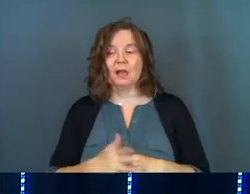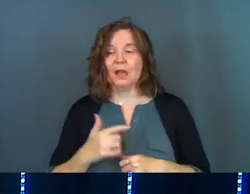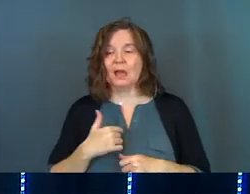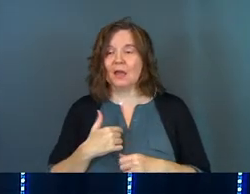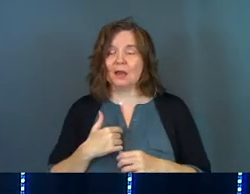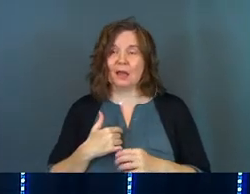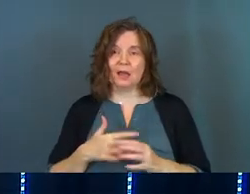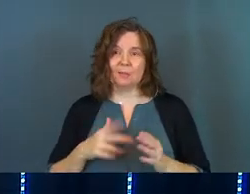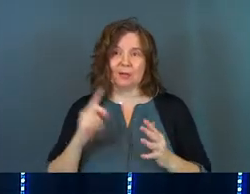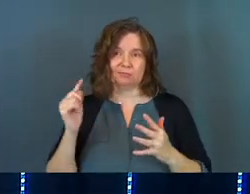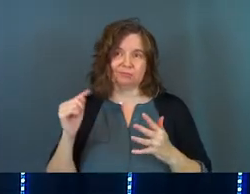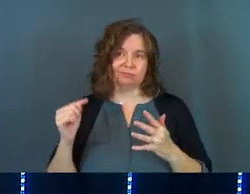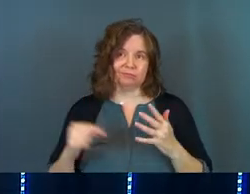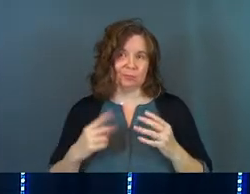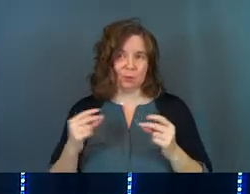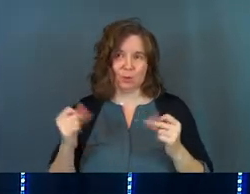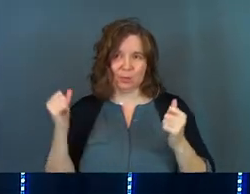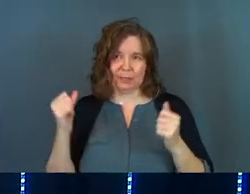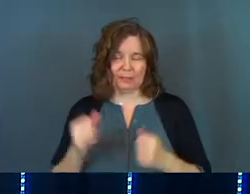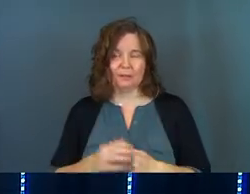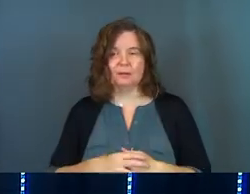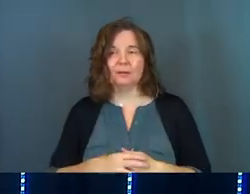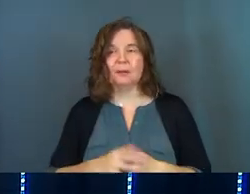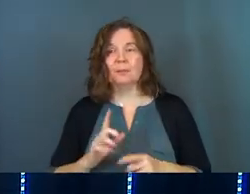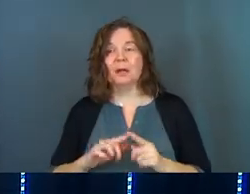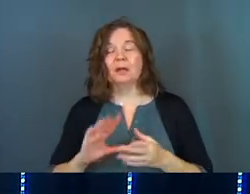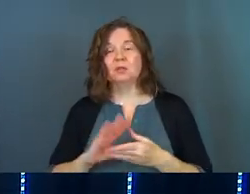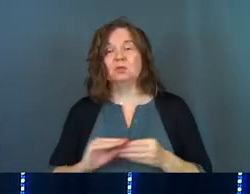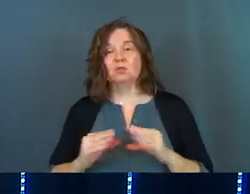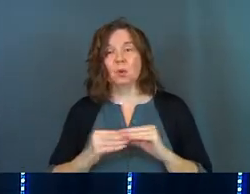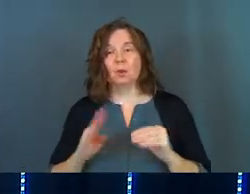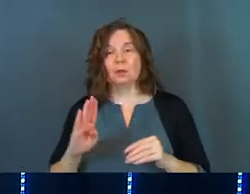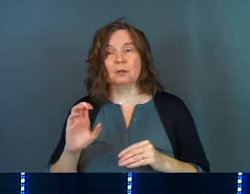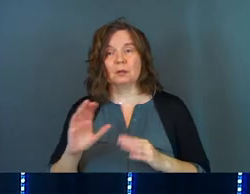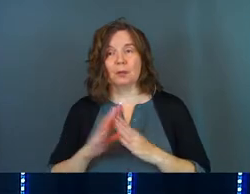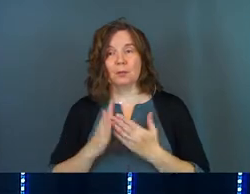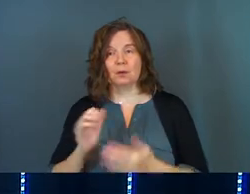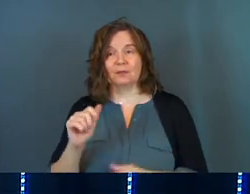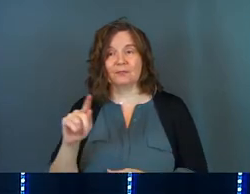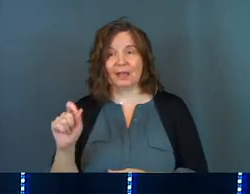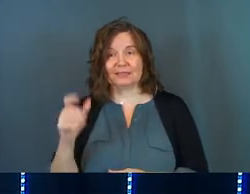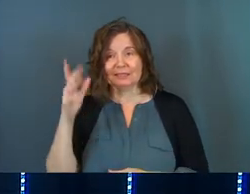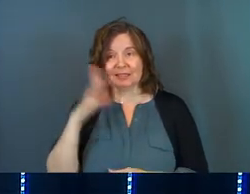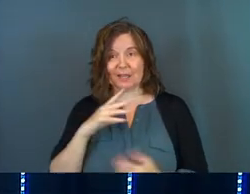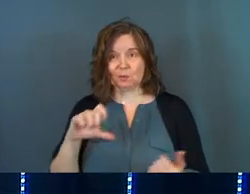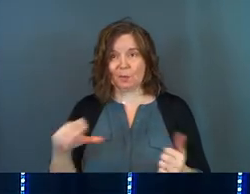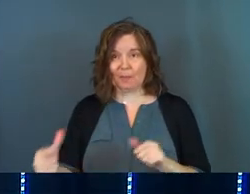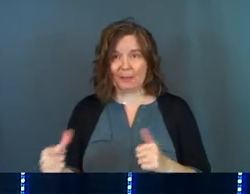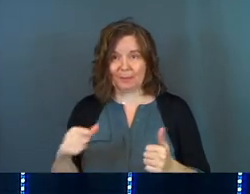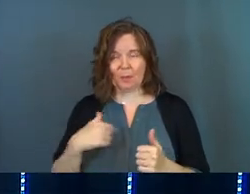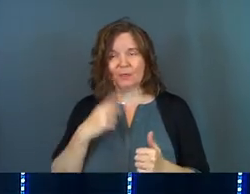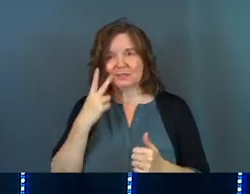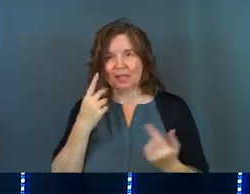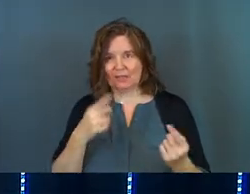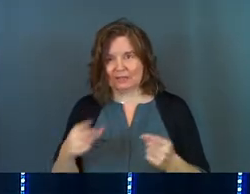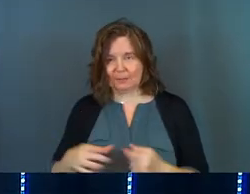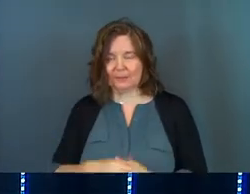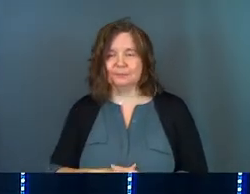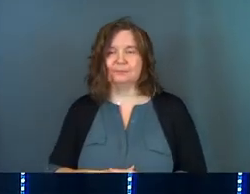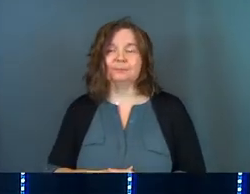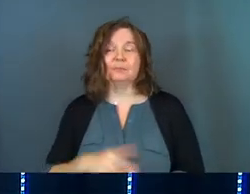And I'm just going to run through it, and it's going to be relatively quick. But it's the story in the book of Acts, and it's a guy that gets baptized. And I just want you to see how this